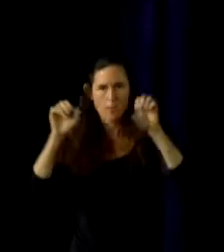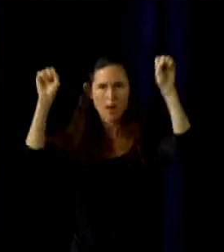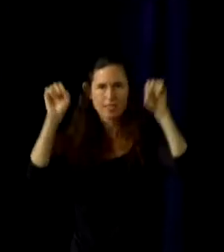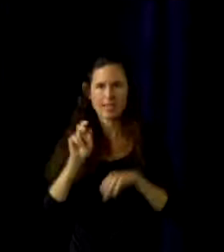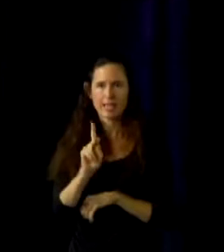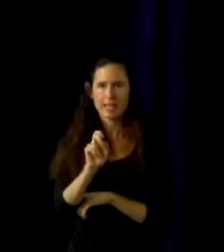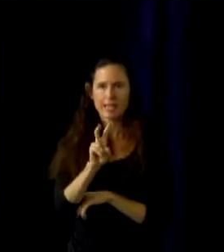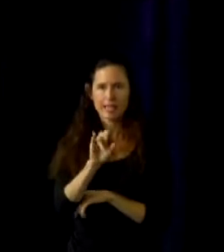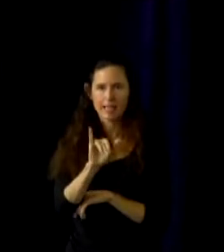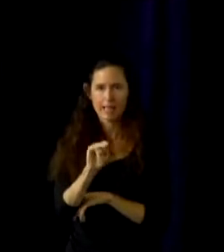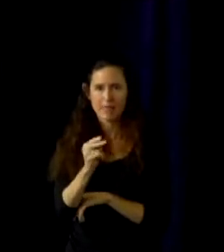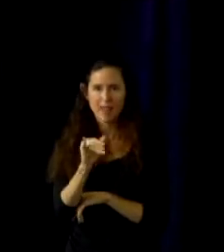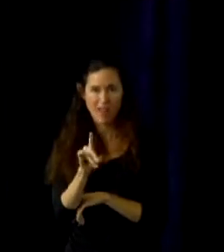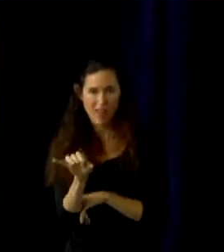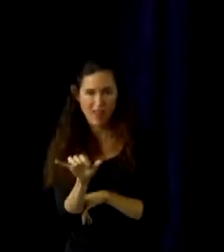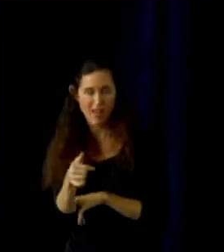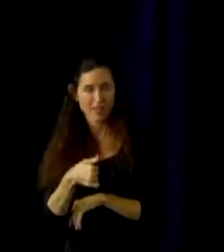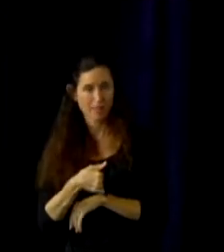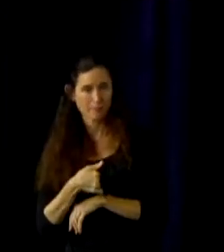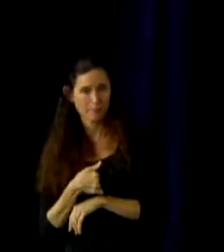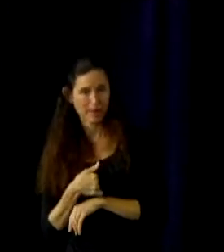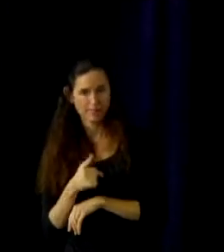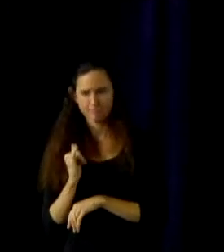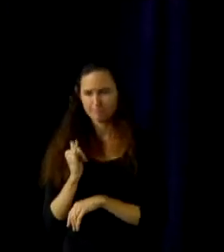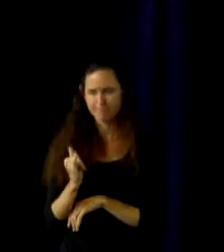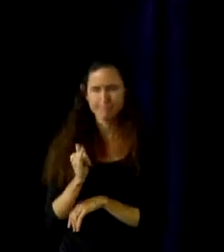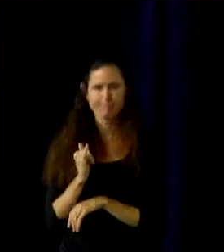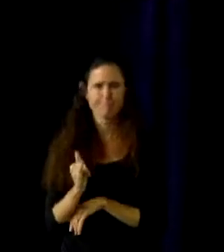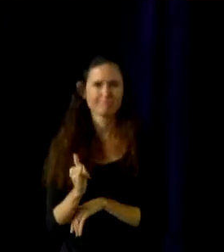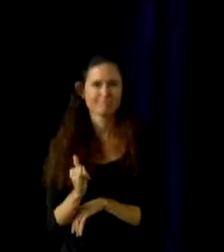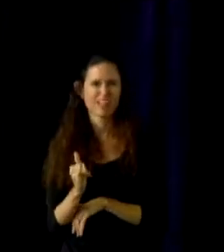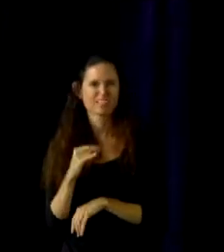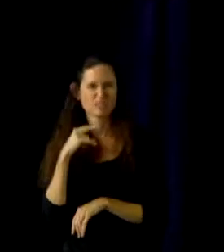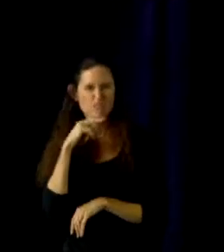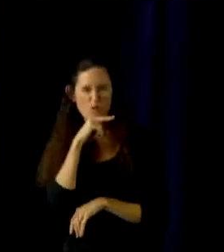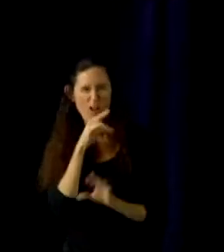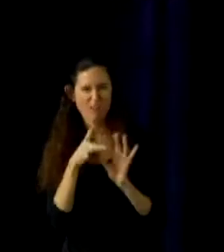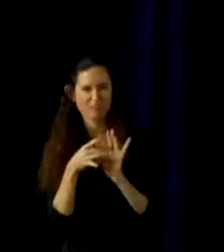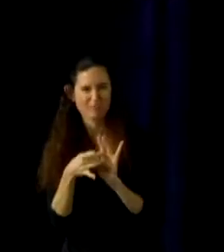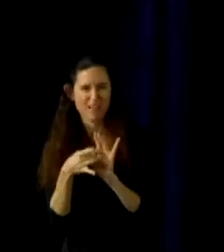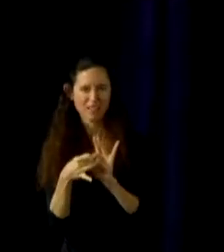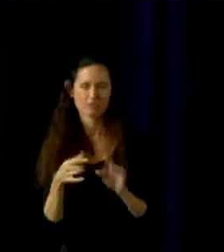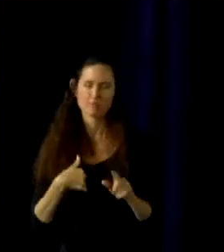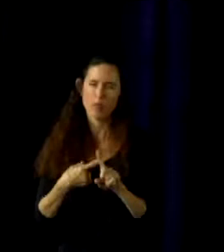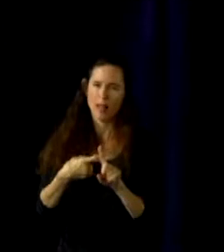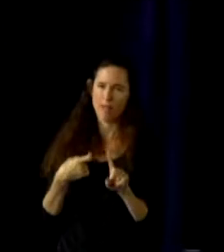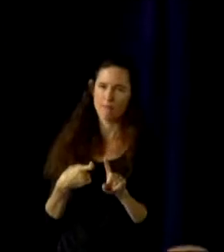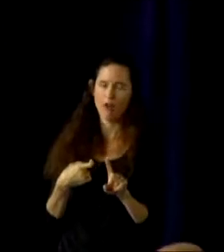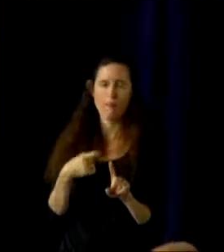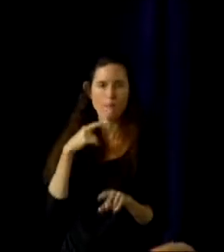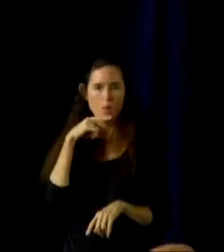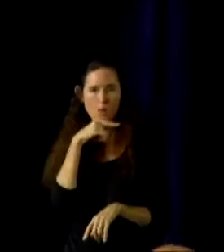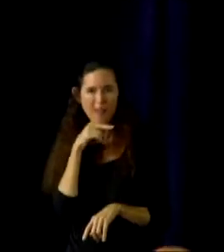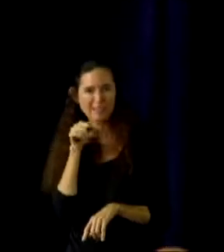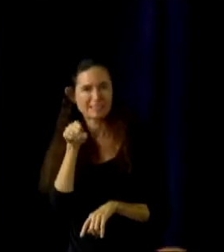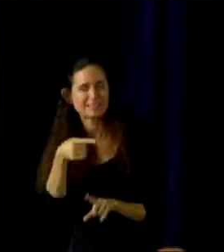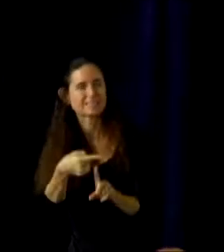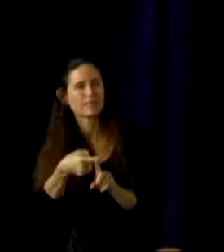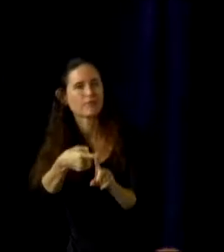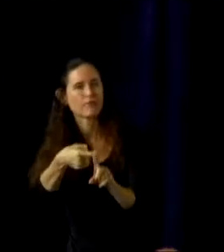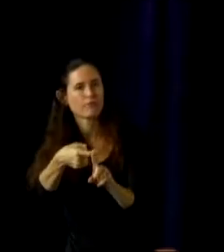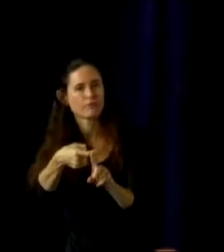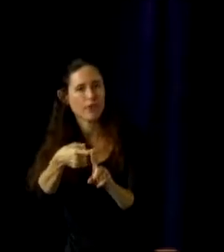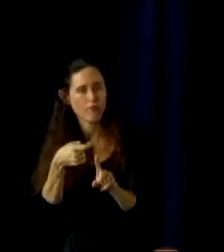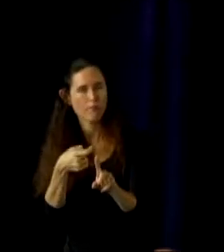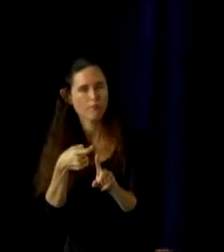Hyde. Turns out, like me, Interim President Hyde has a Milwaukee connection. While I'm originally from Milwaukee, President Hyde